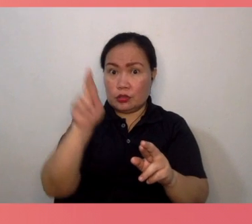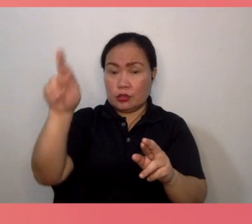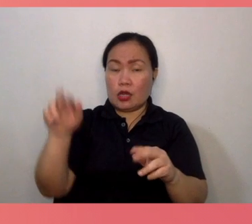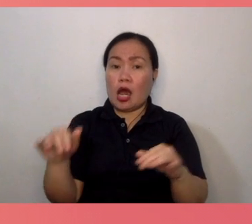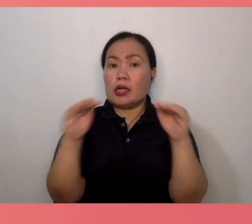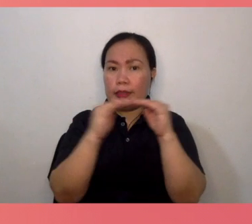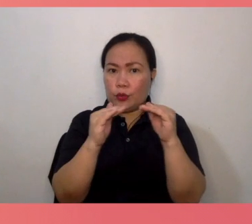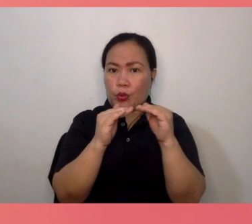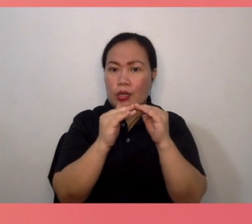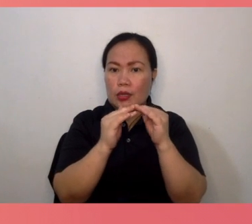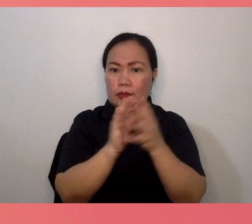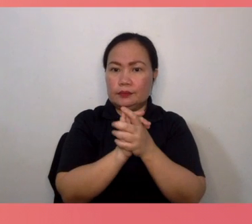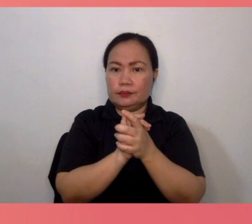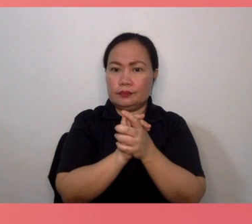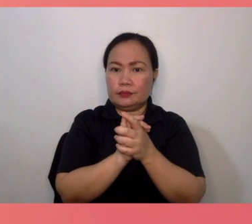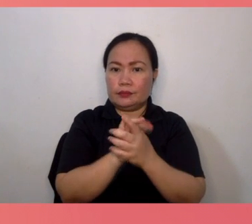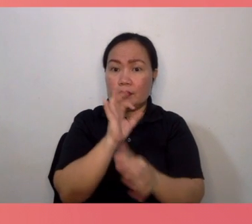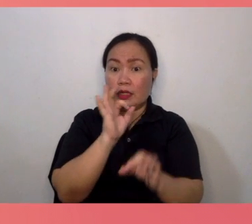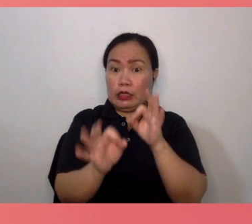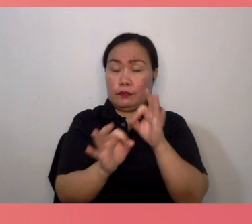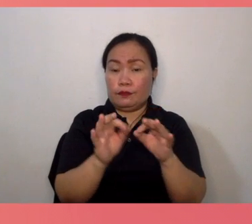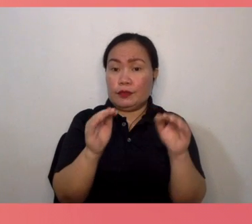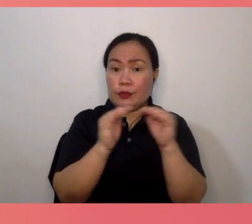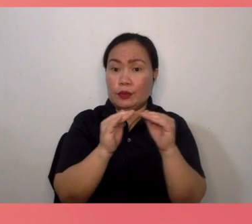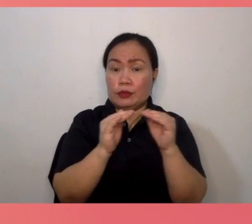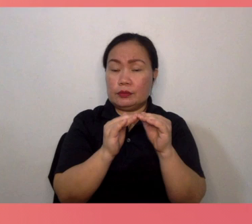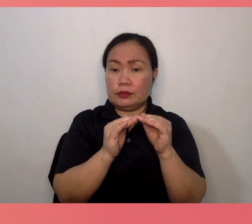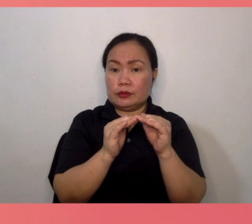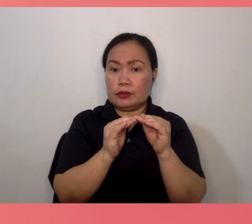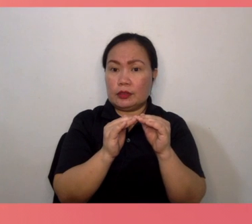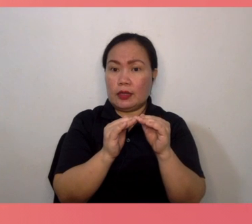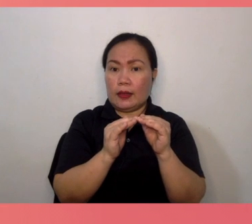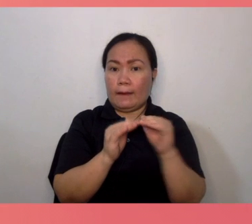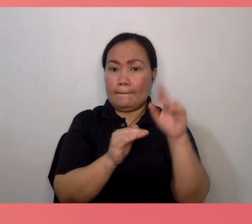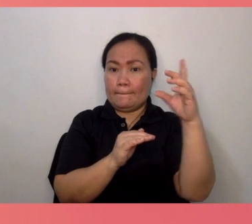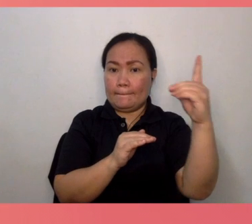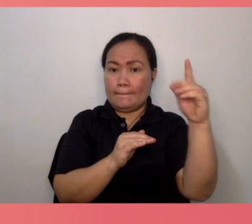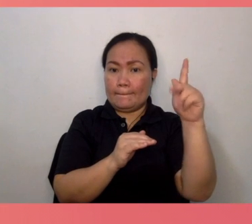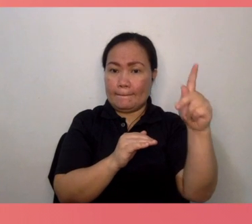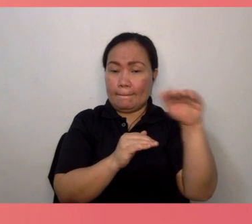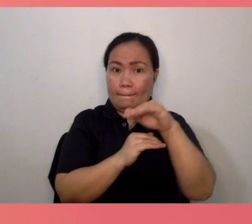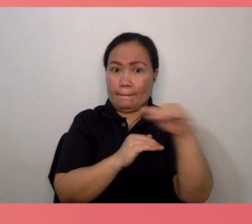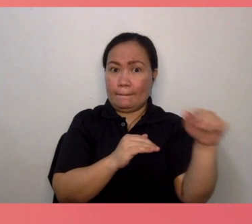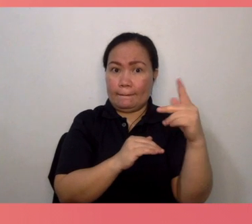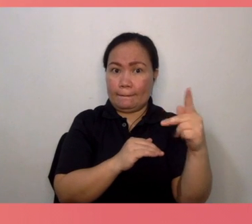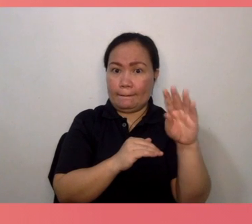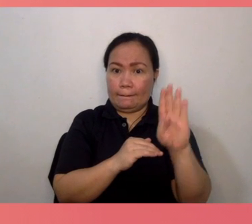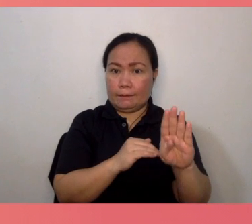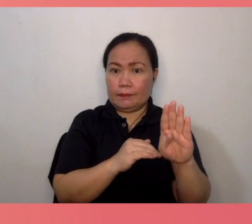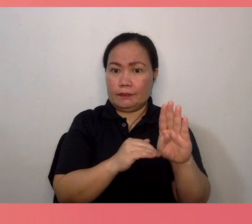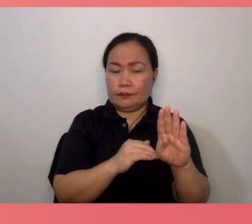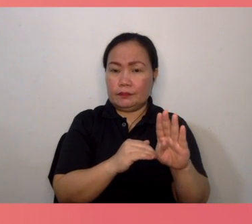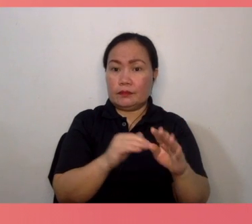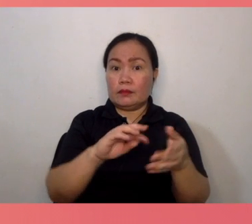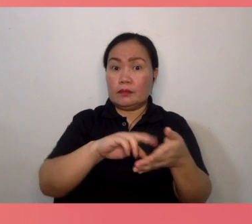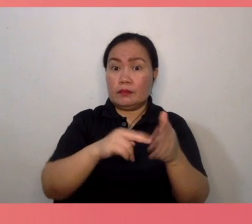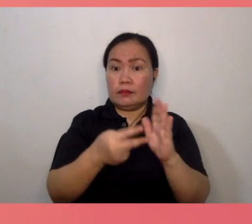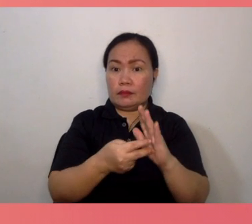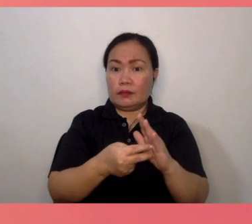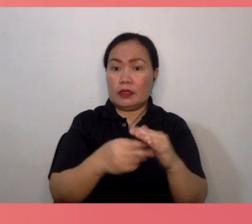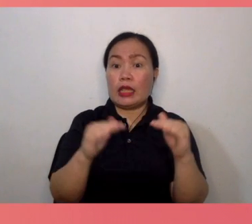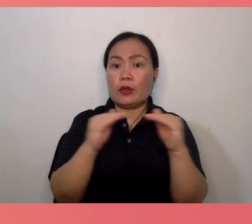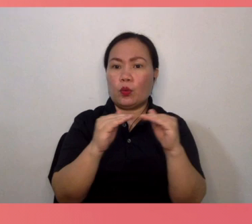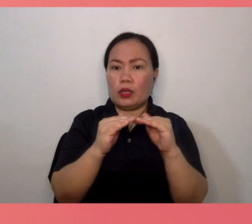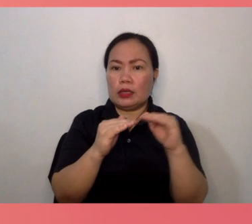equal. Okay, so since parehong equal itong ratios na to kay dk over kb, ibig sabihin silang dalawa